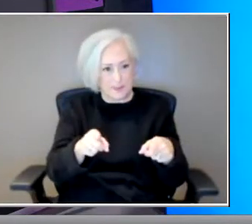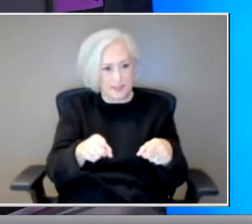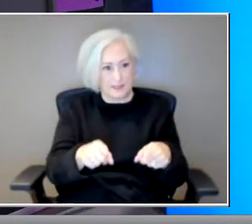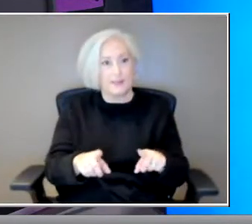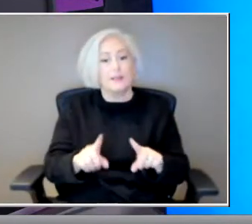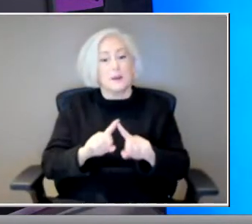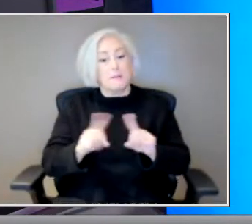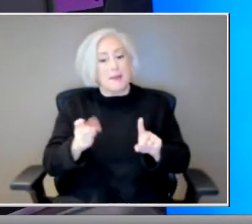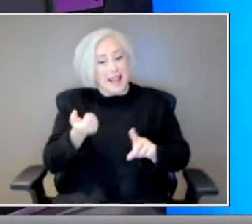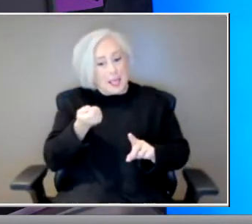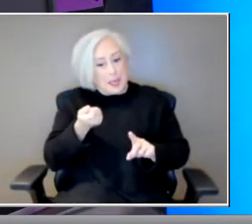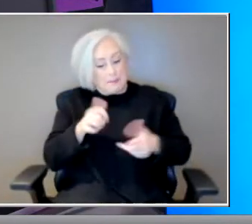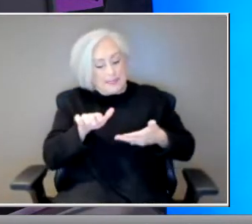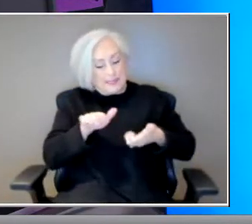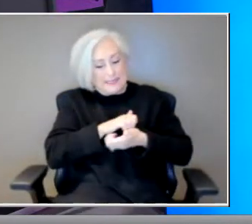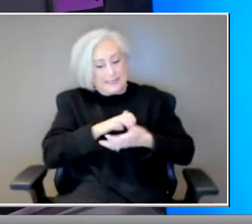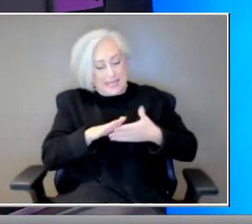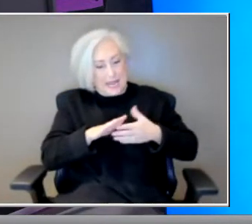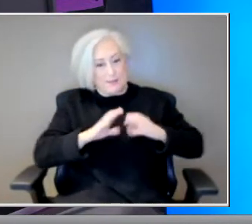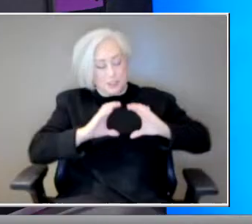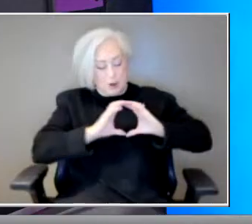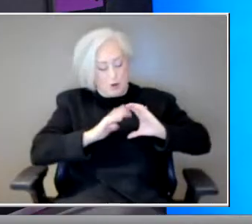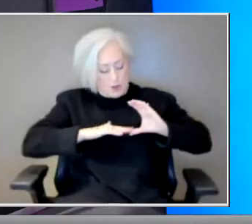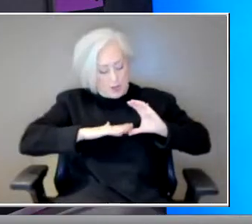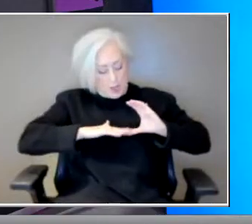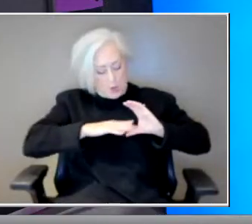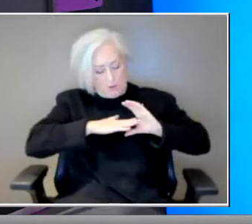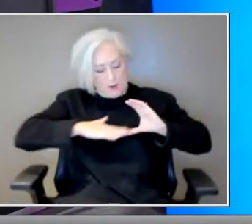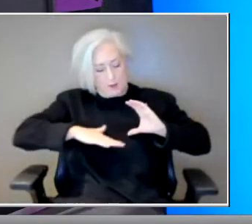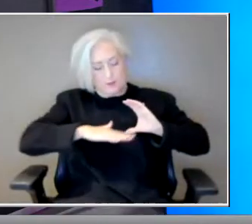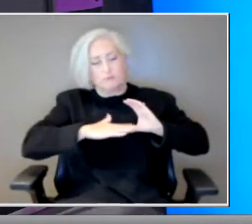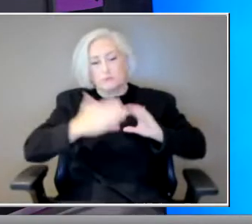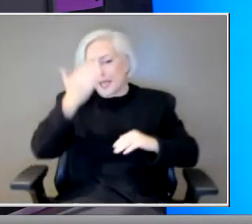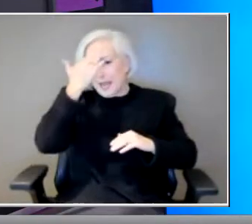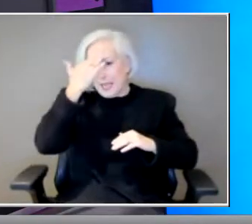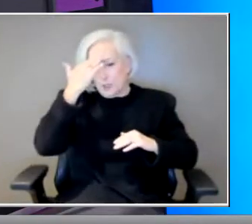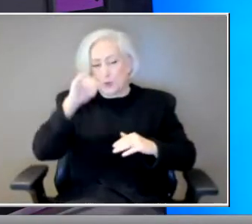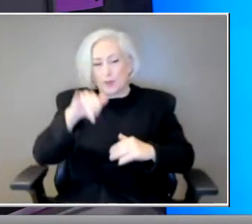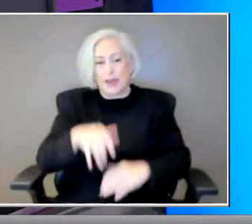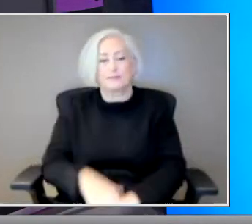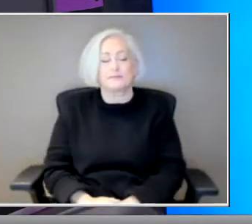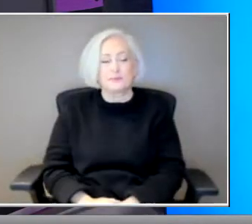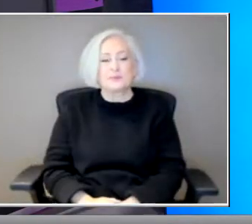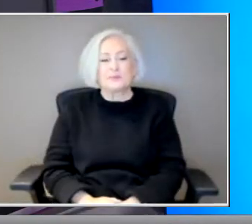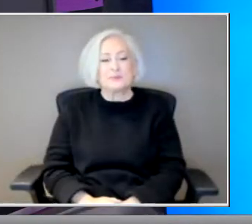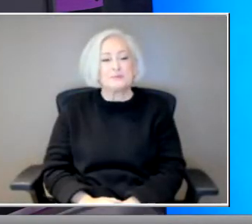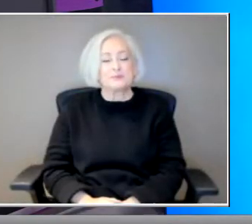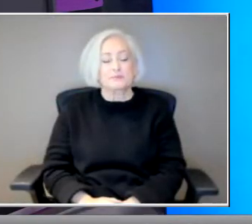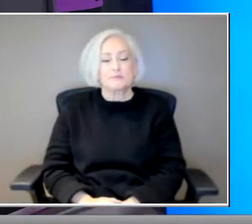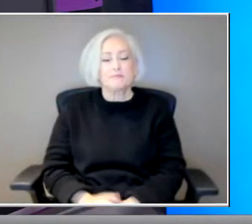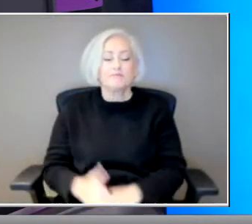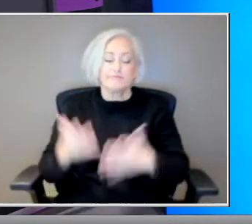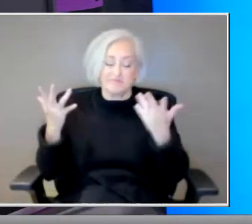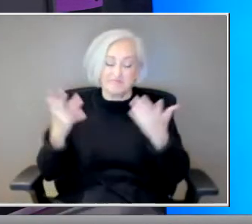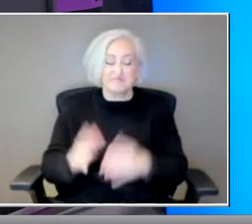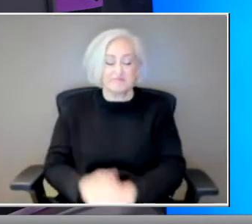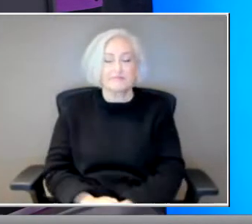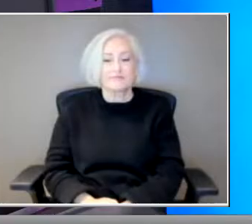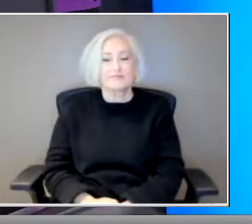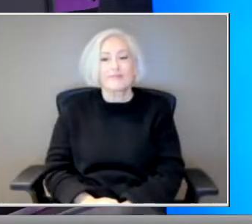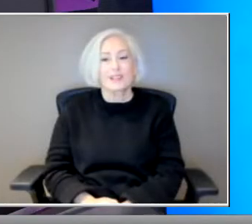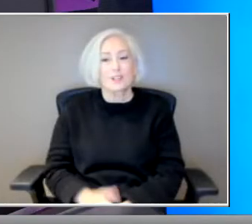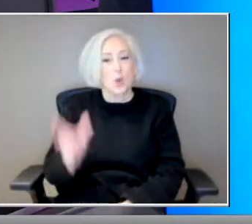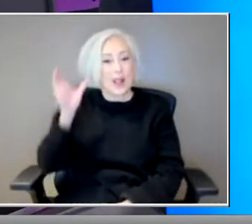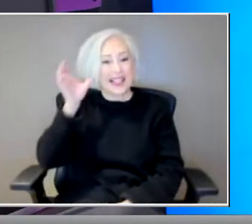damage to the lower part of my heart, which I knew, you know, was there, so. But, yeah. Listen to Richard. It is no everybody.